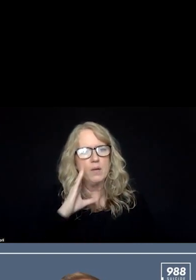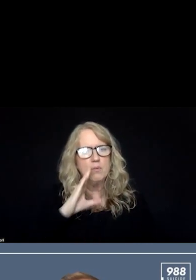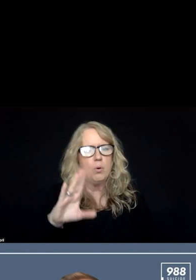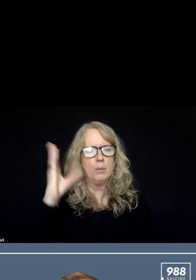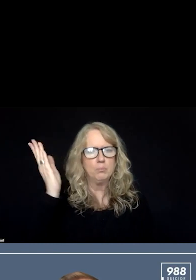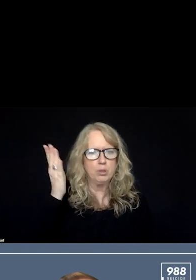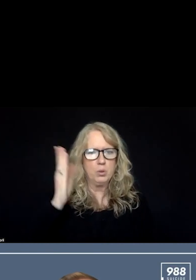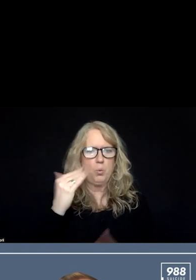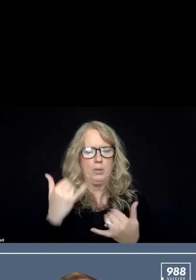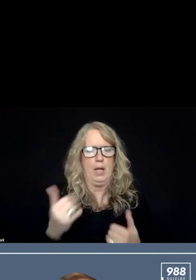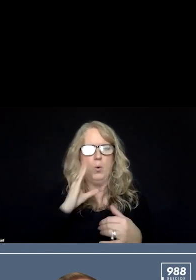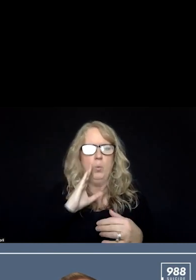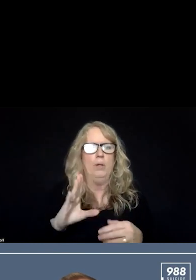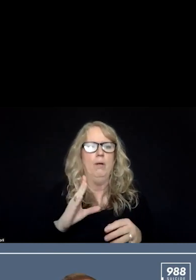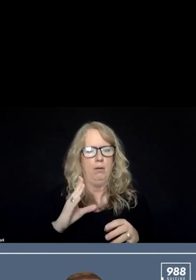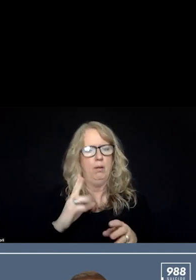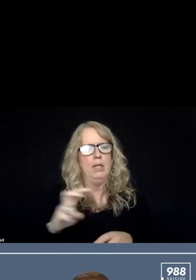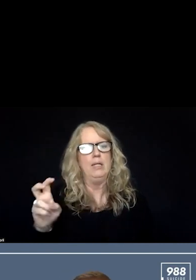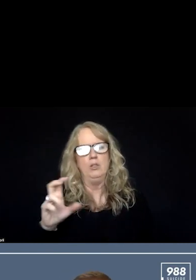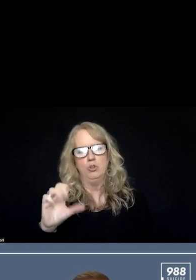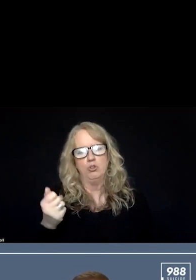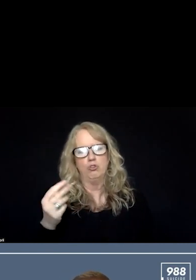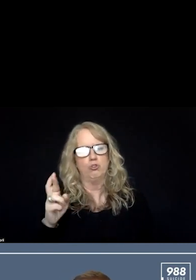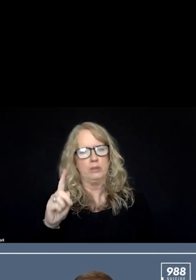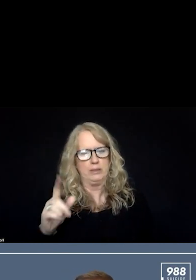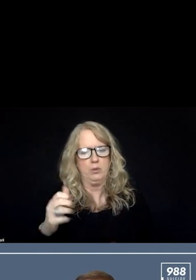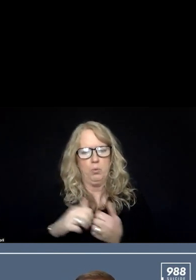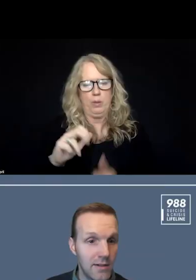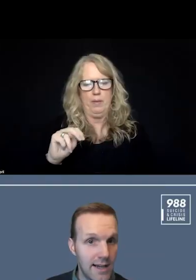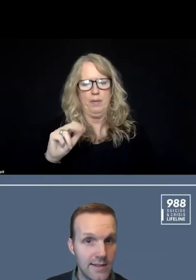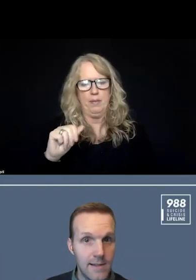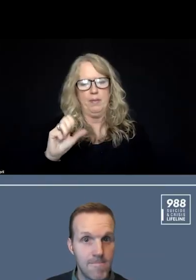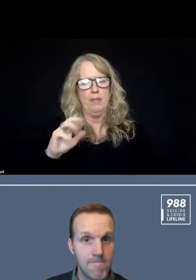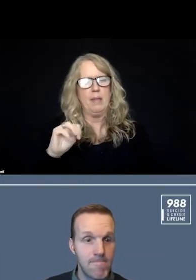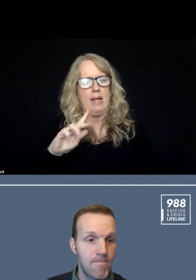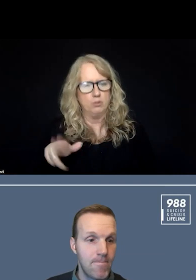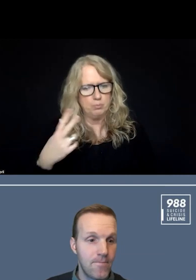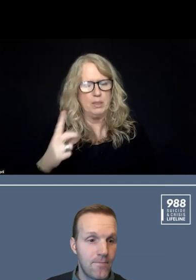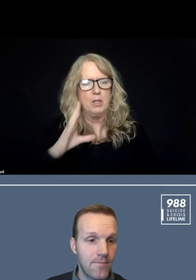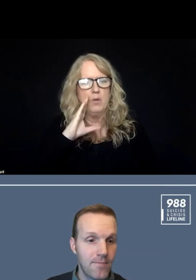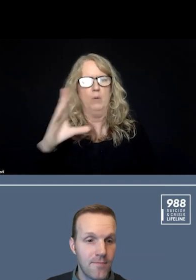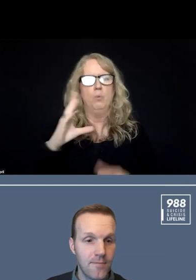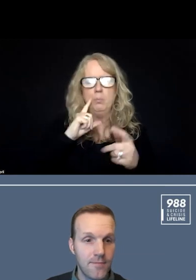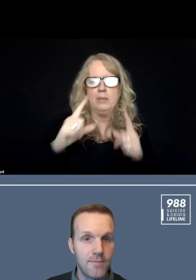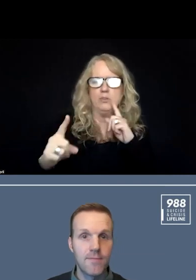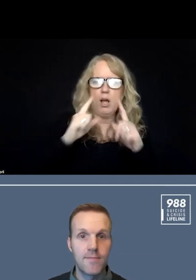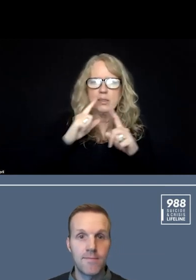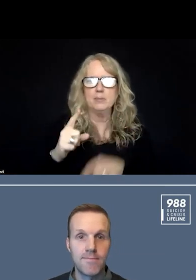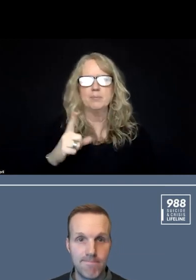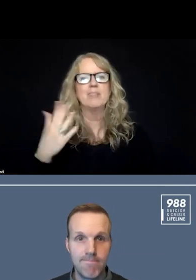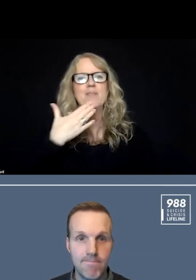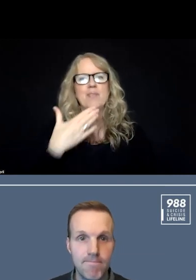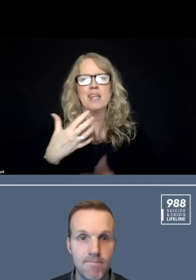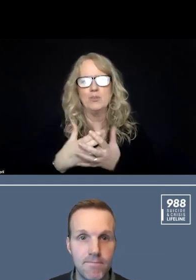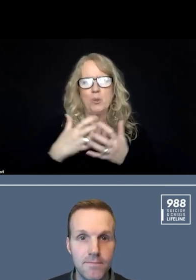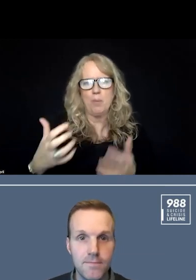we'll transition over to Christy Malik, who also is with NAJBID, who will be talking with Meryl Cassidy. Thank you so much,